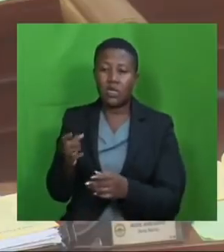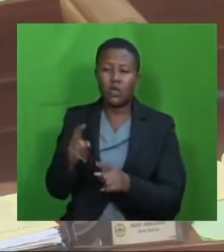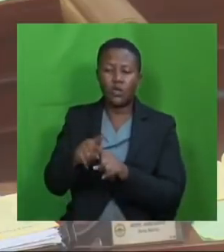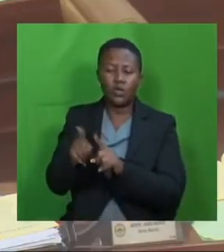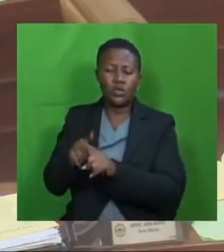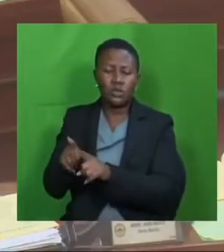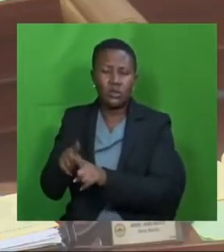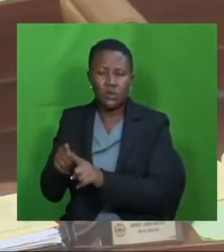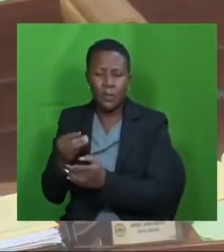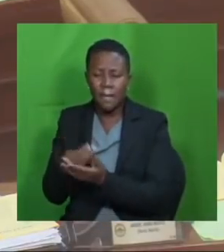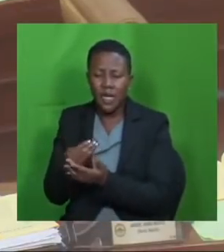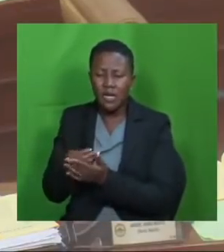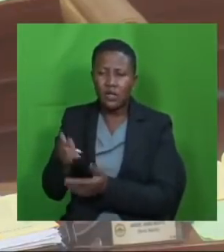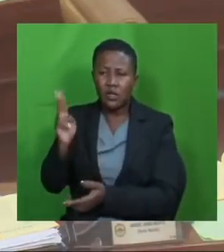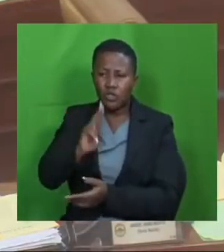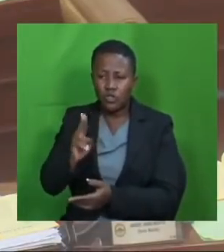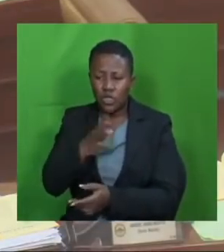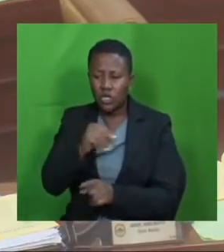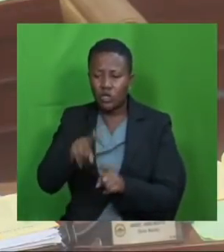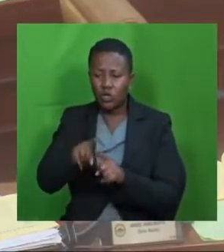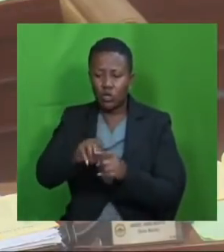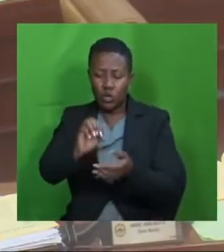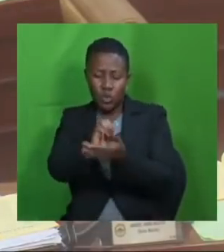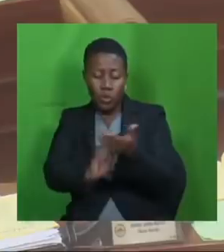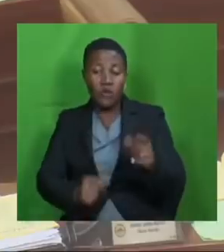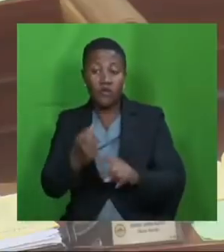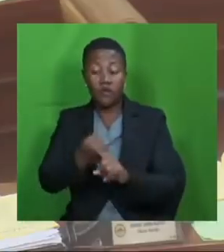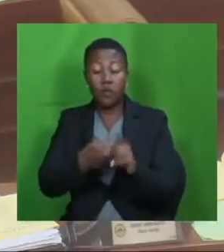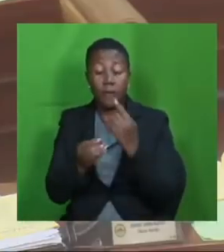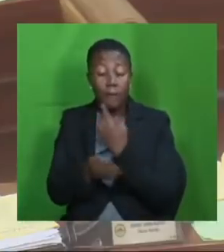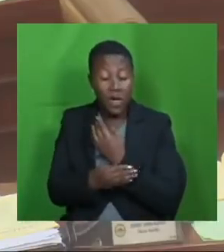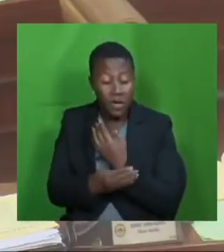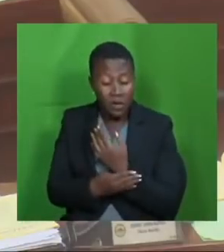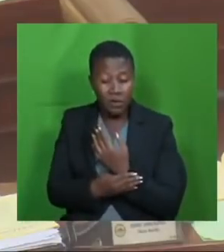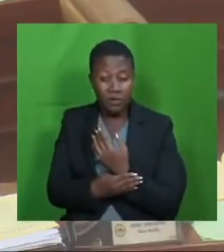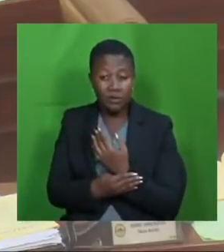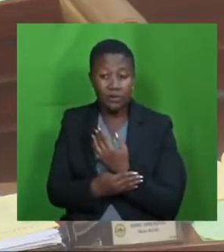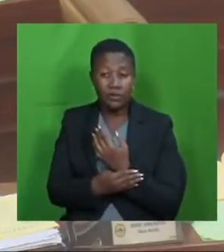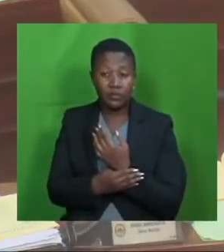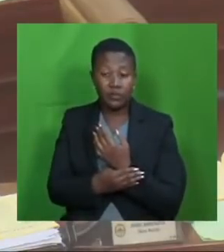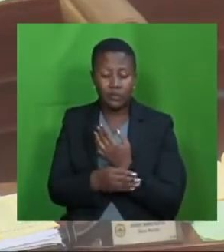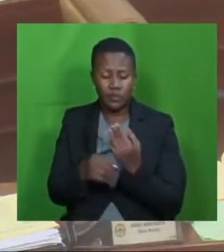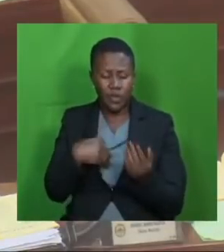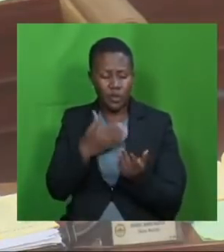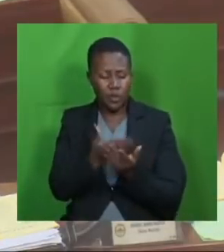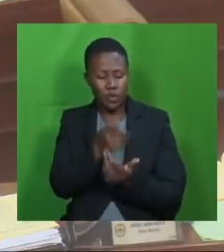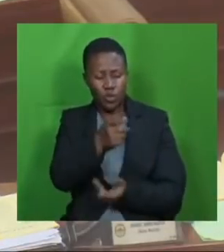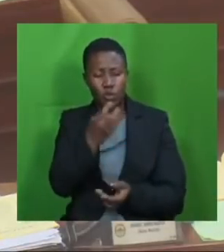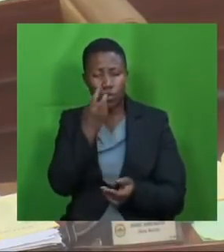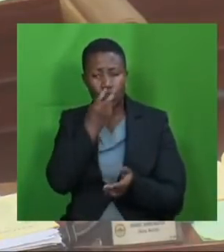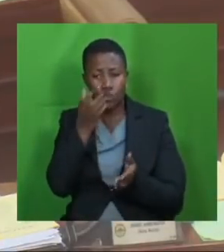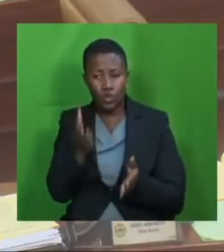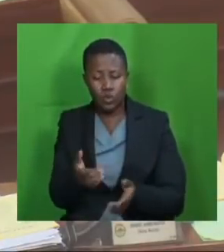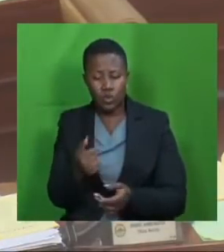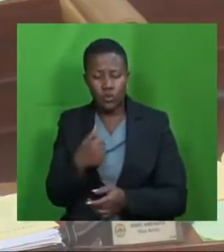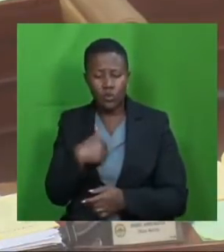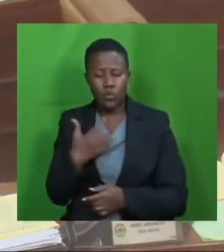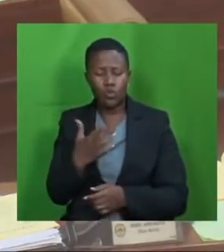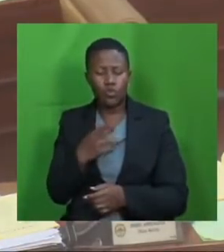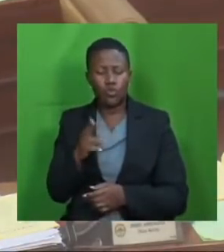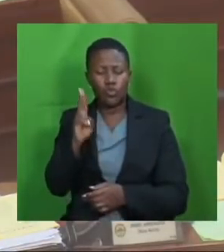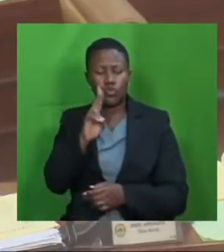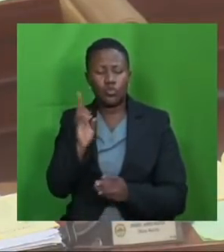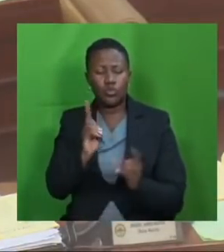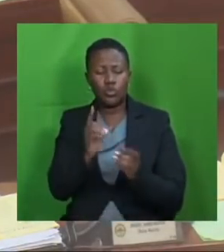tax on withdrawals. Mr. Speaker, I would indulge you. I'll have to do a few